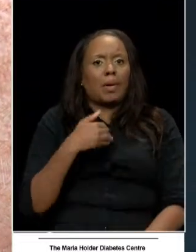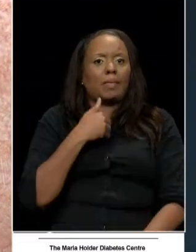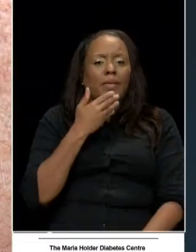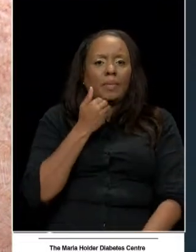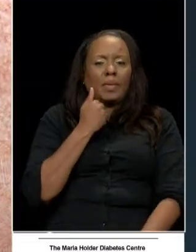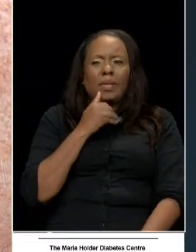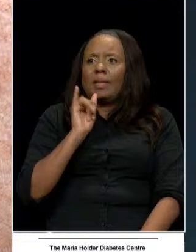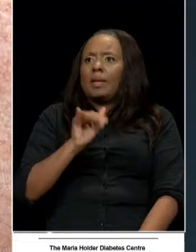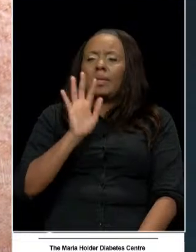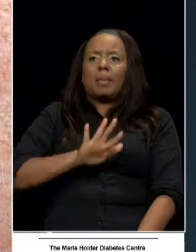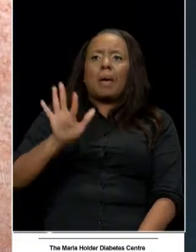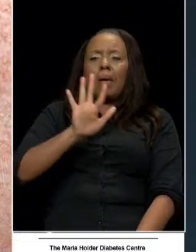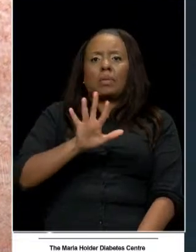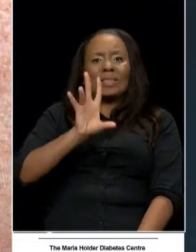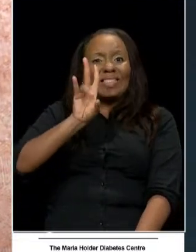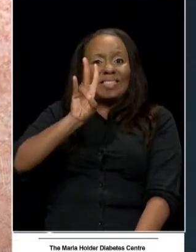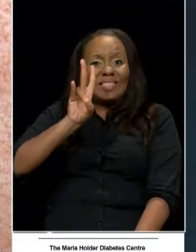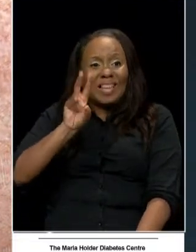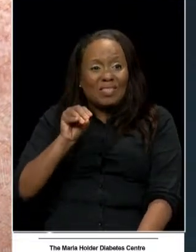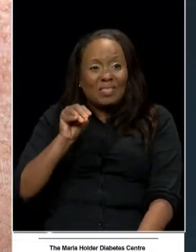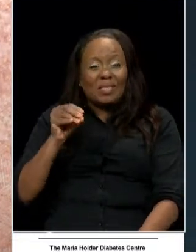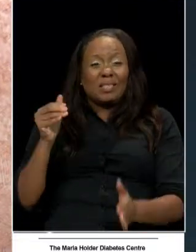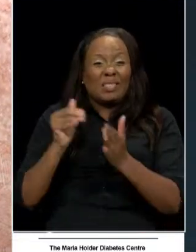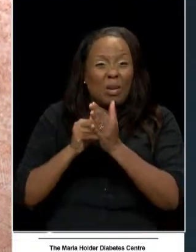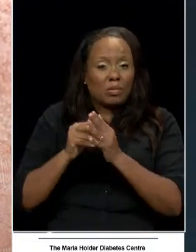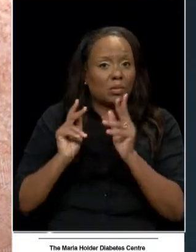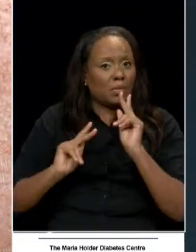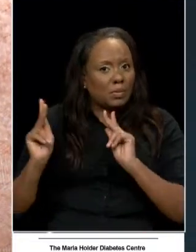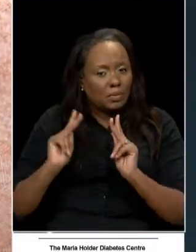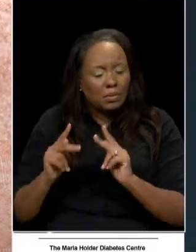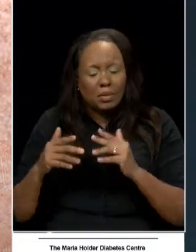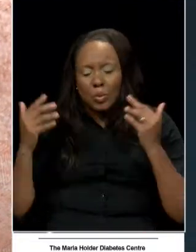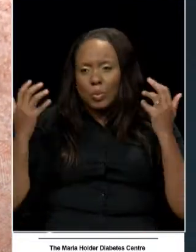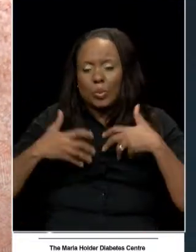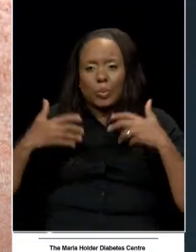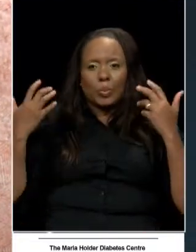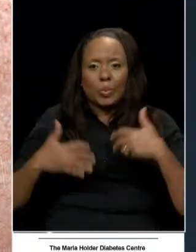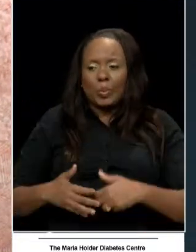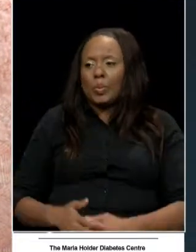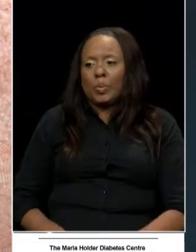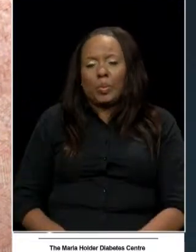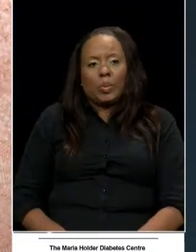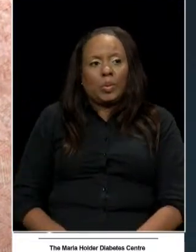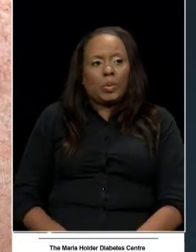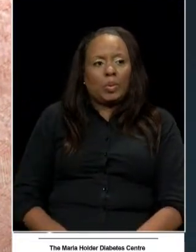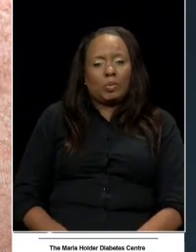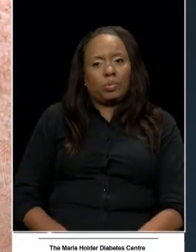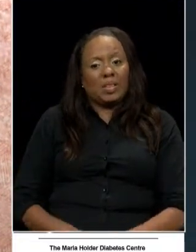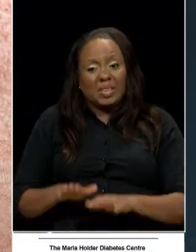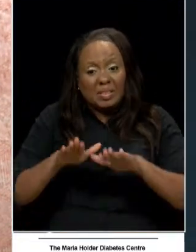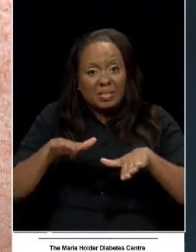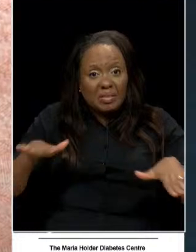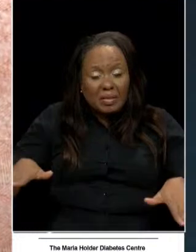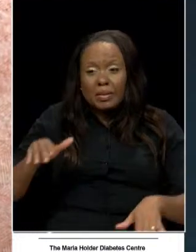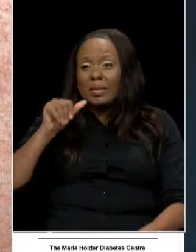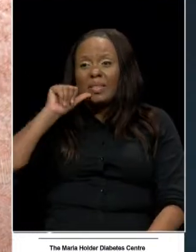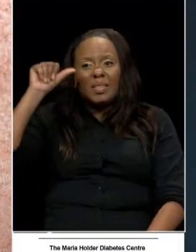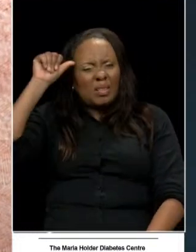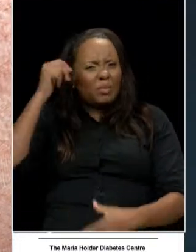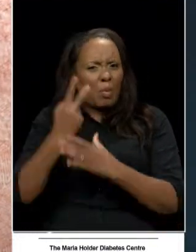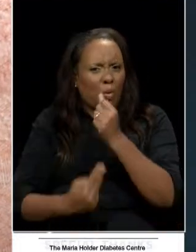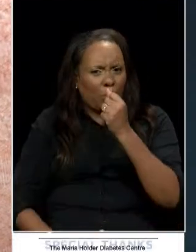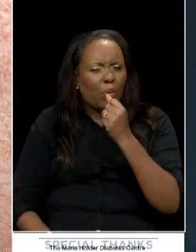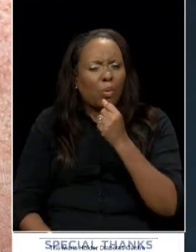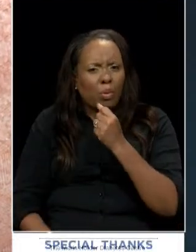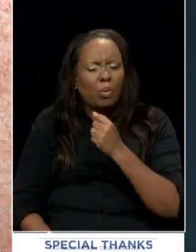people who don't have these issues. We deal with people, children, vast things that affect the feet. So it becomes difficult to